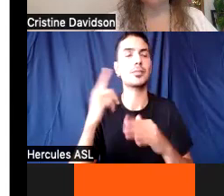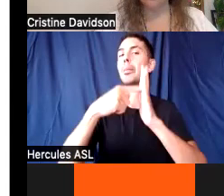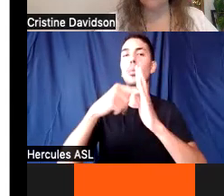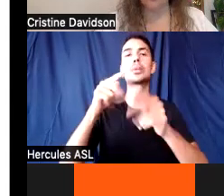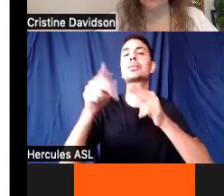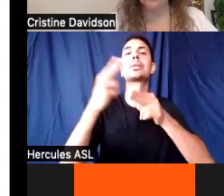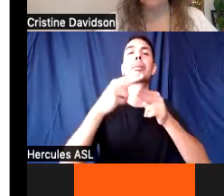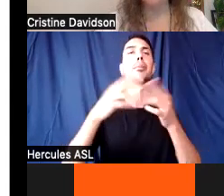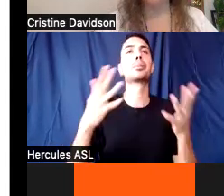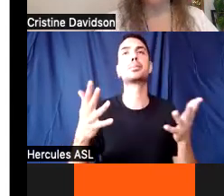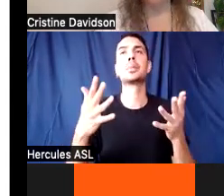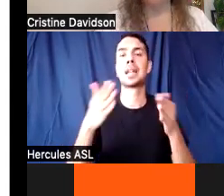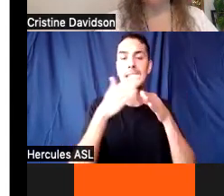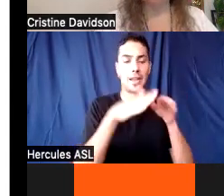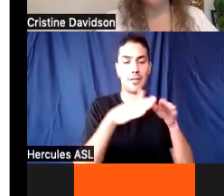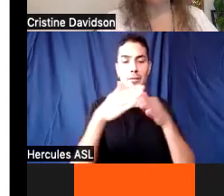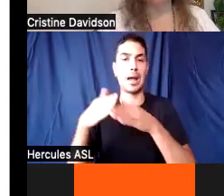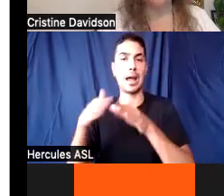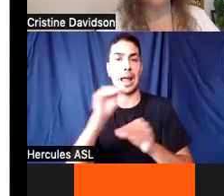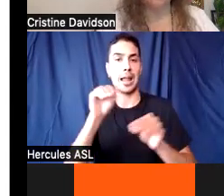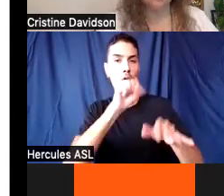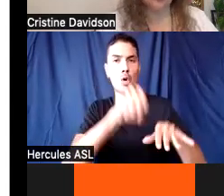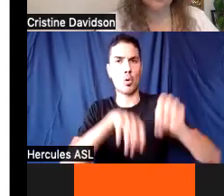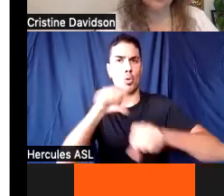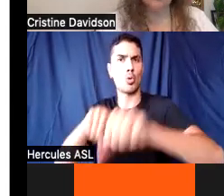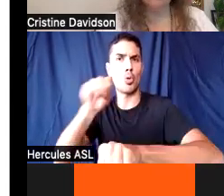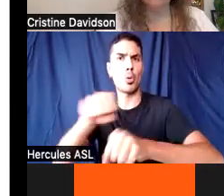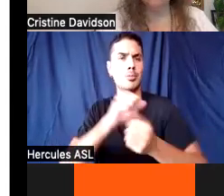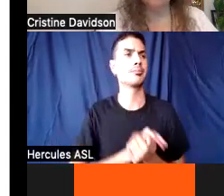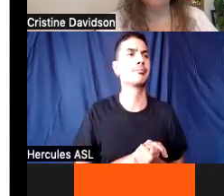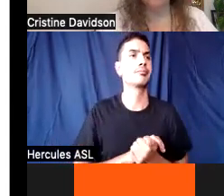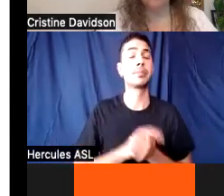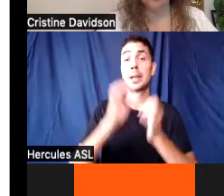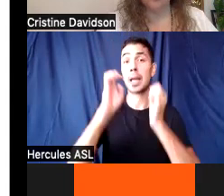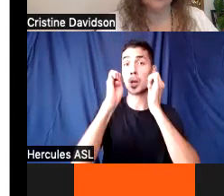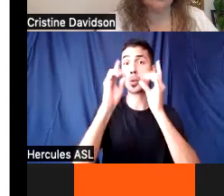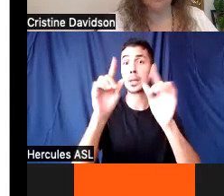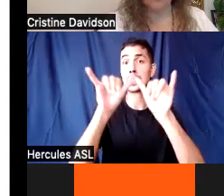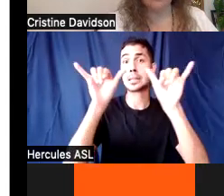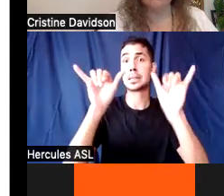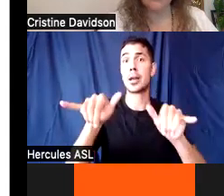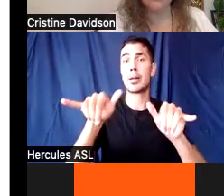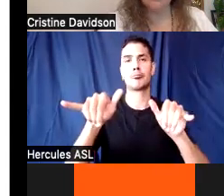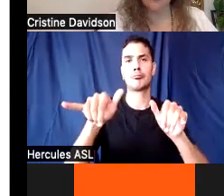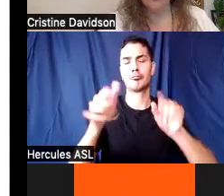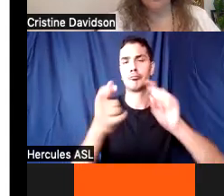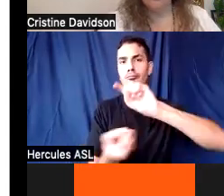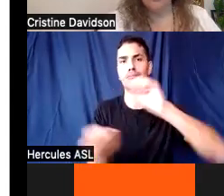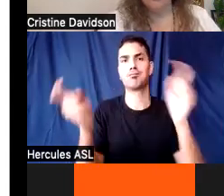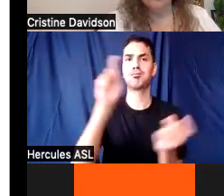violence without consequences, about replacing the education system with, you know, a different way of